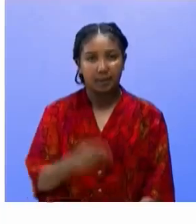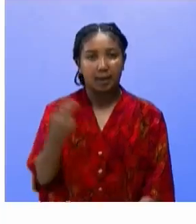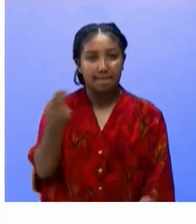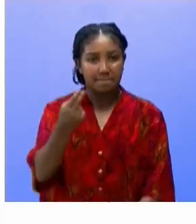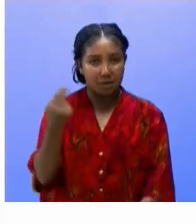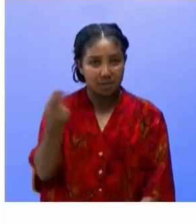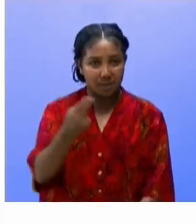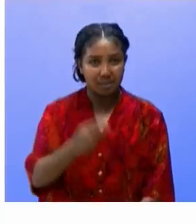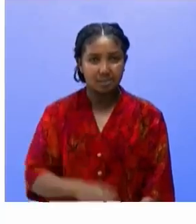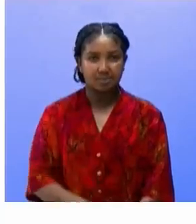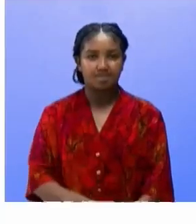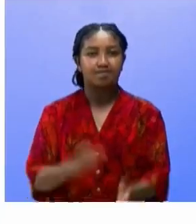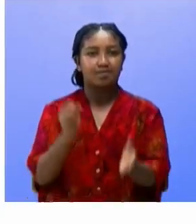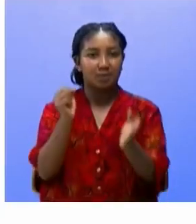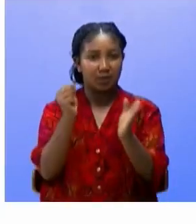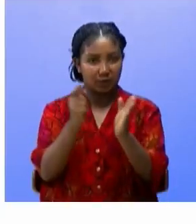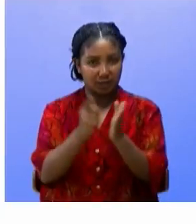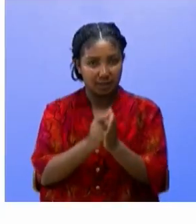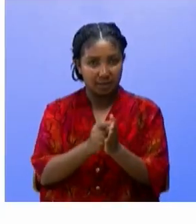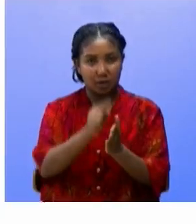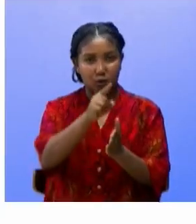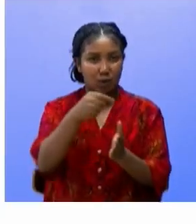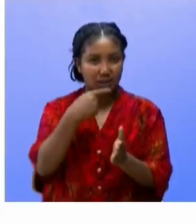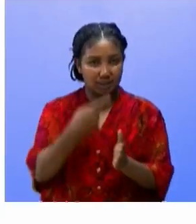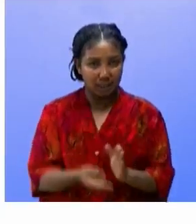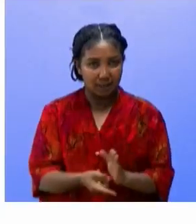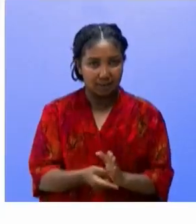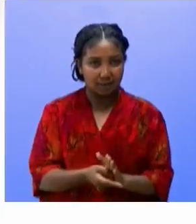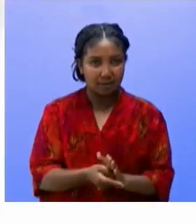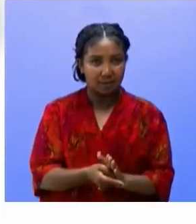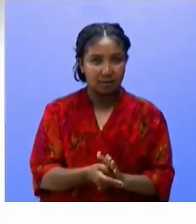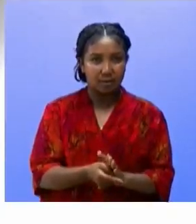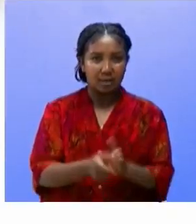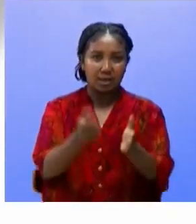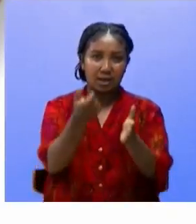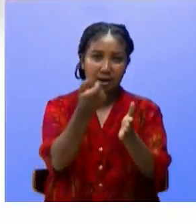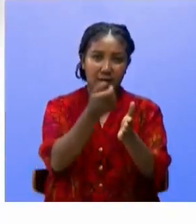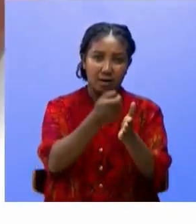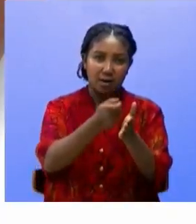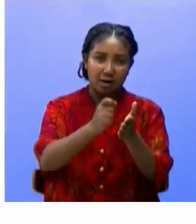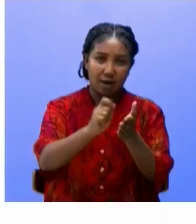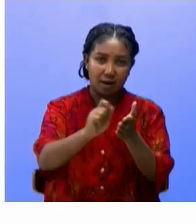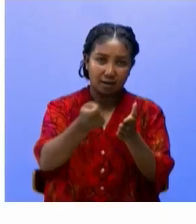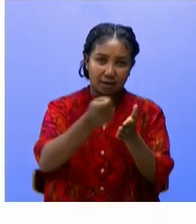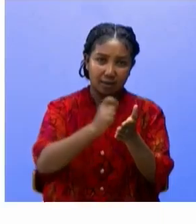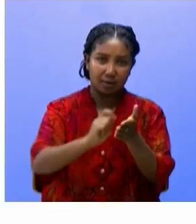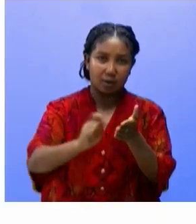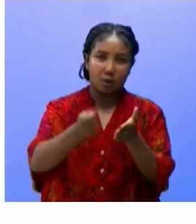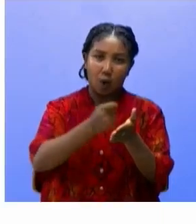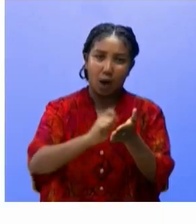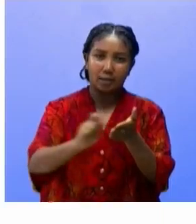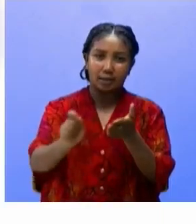Purpose. For example, you can say a writing pad. Writing